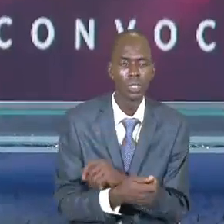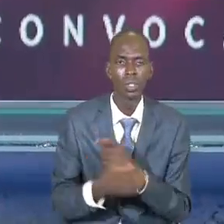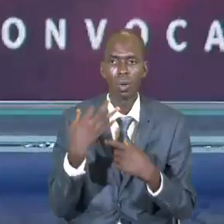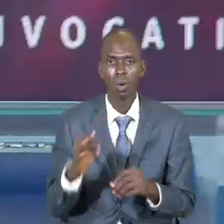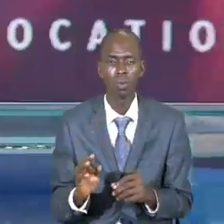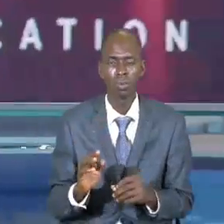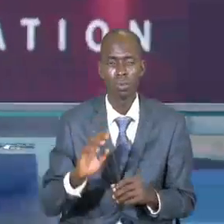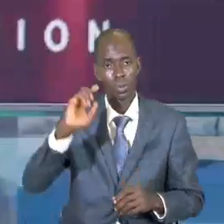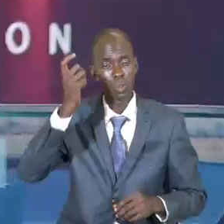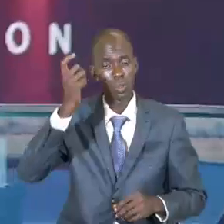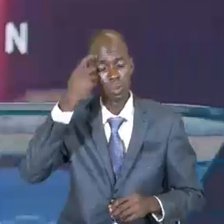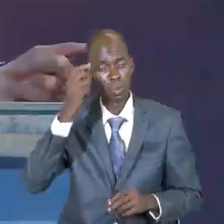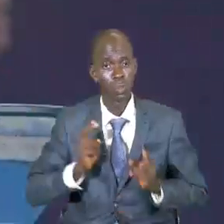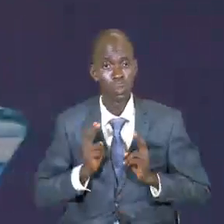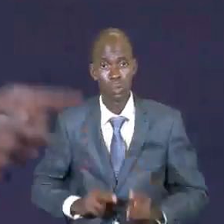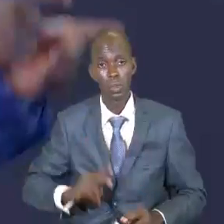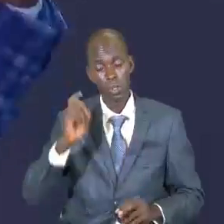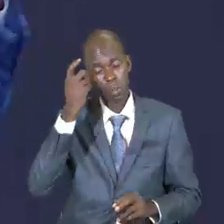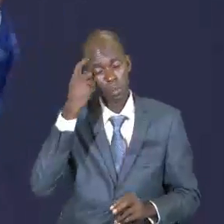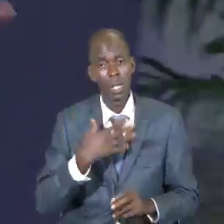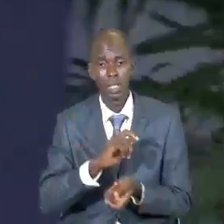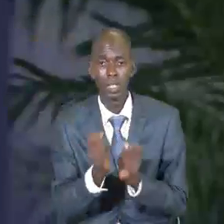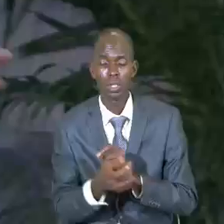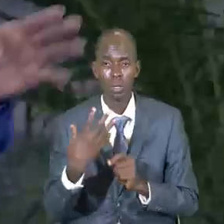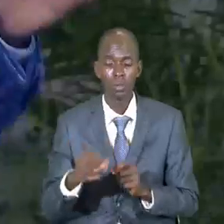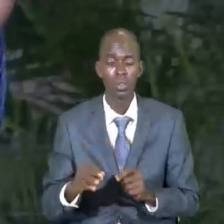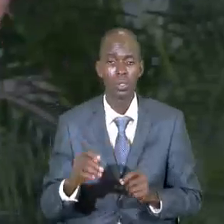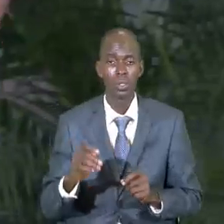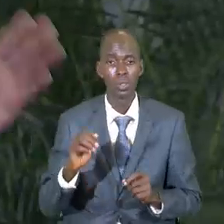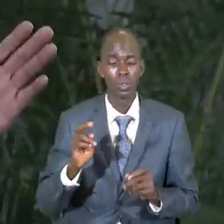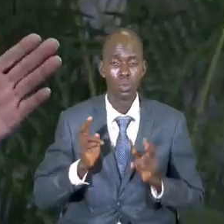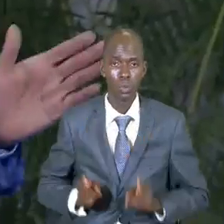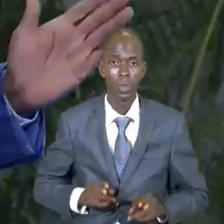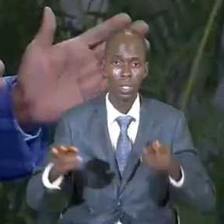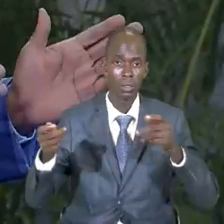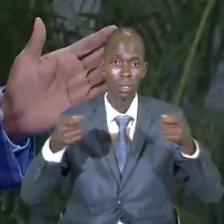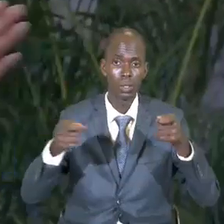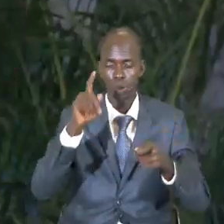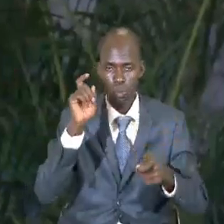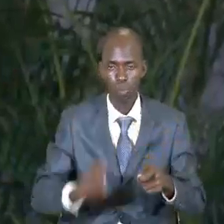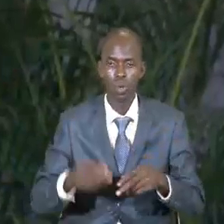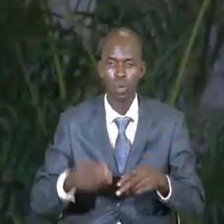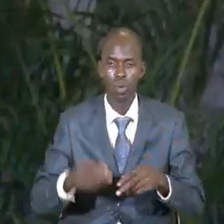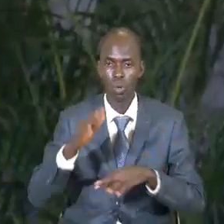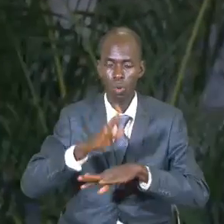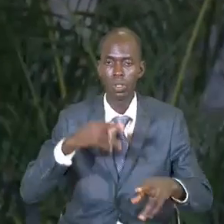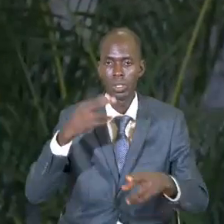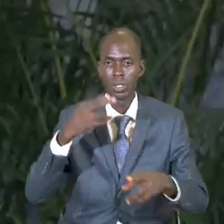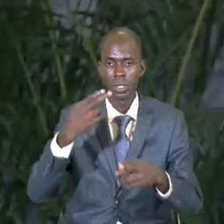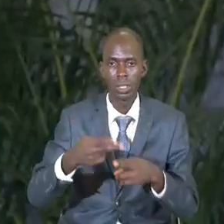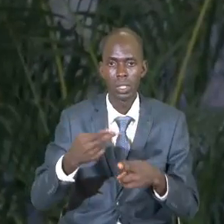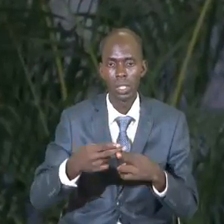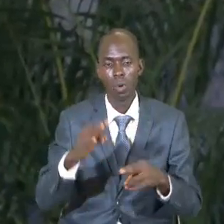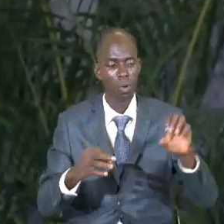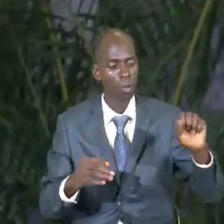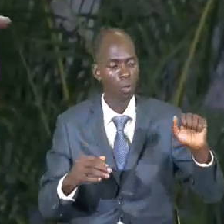the change of the Roman Empire, you have to mention the name of Saul, who became Paul the